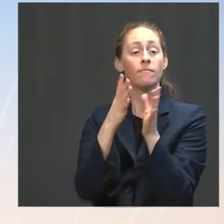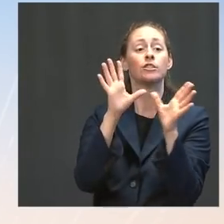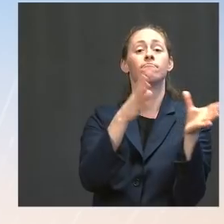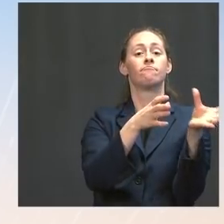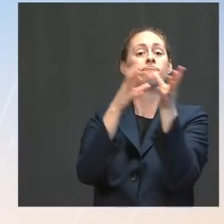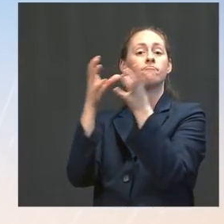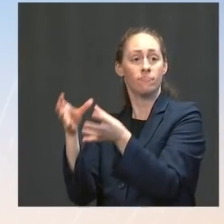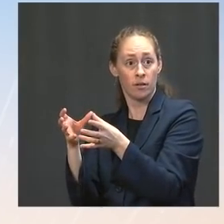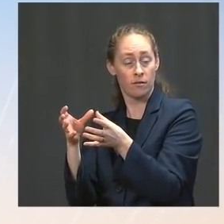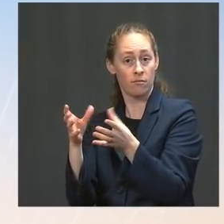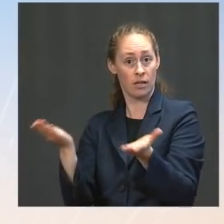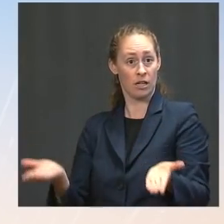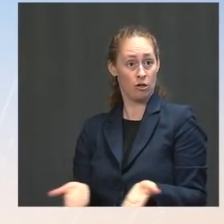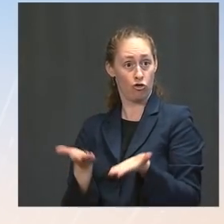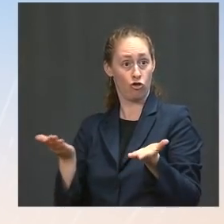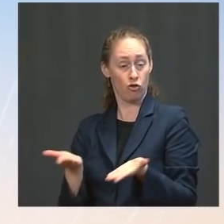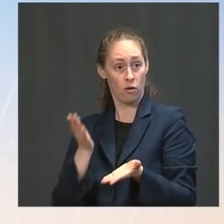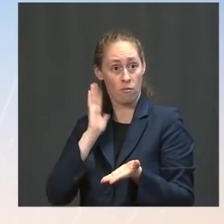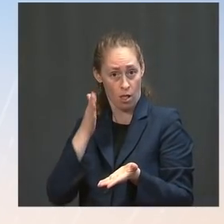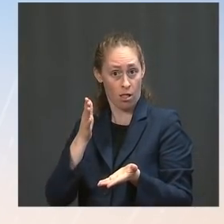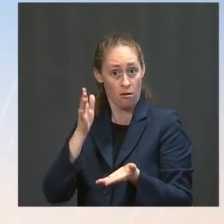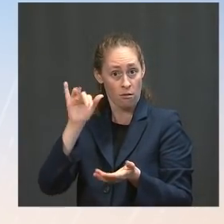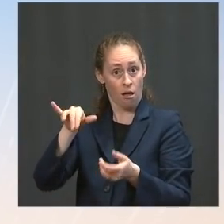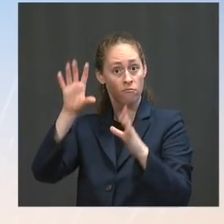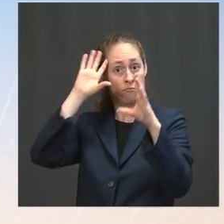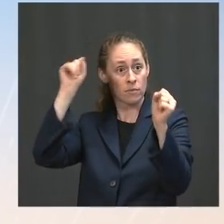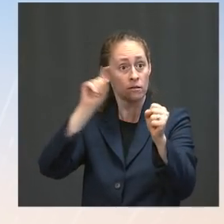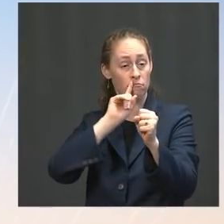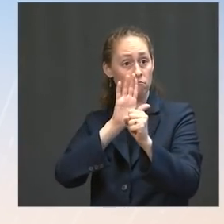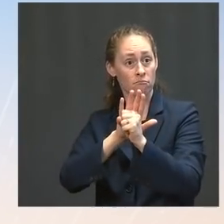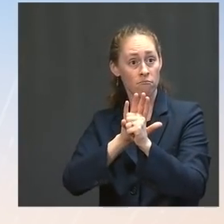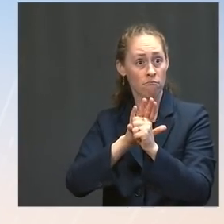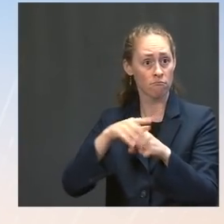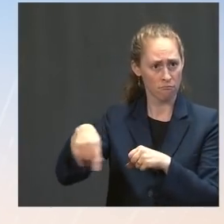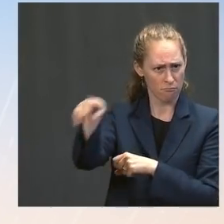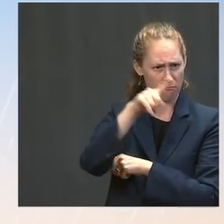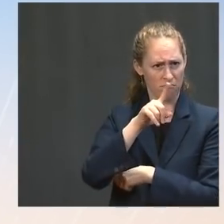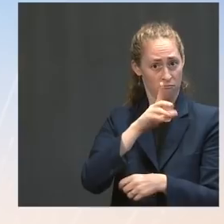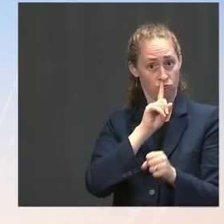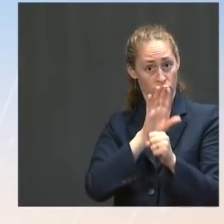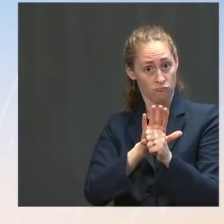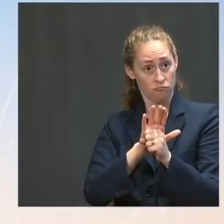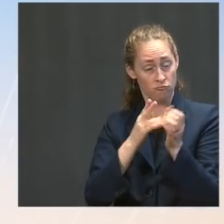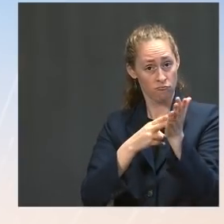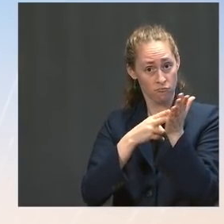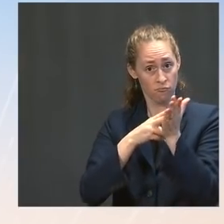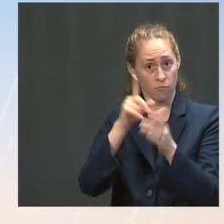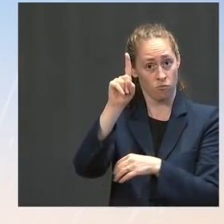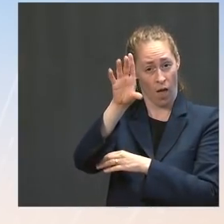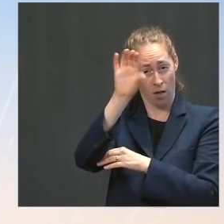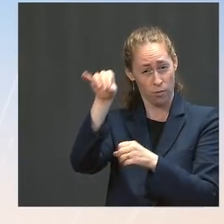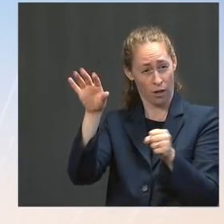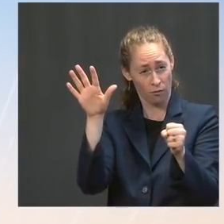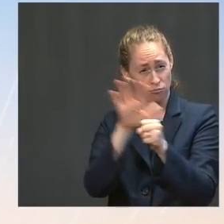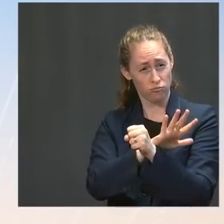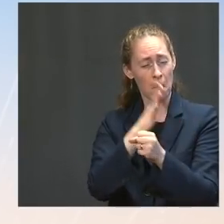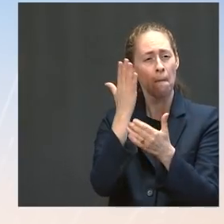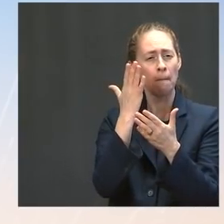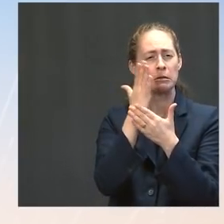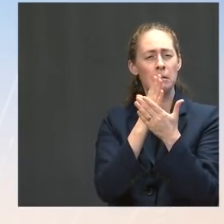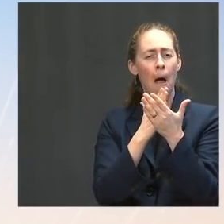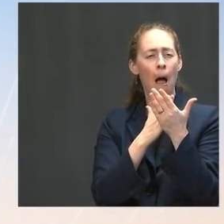SIV backlog pre-August 14th and say we want all 18,000? We are not putting a cap on the number. We are continuing to work every day to